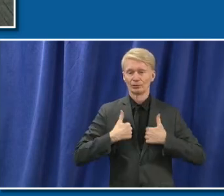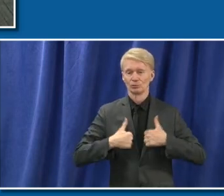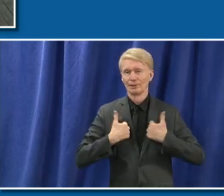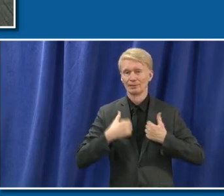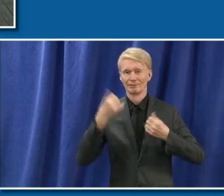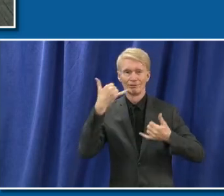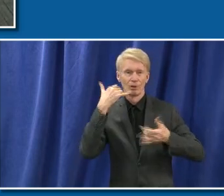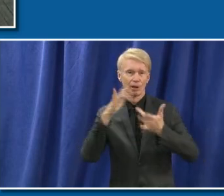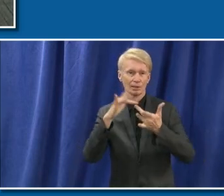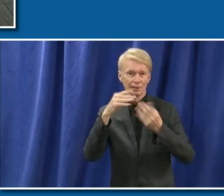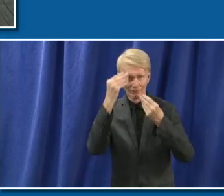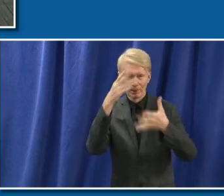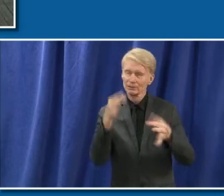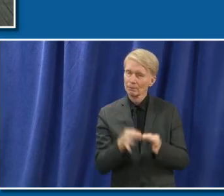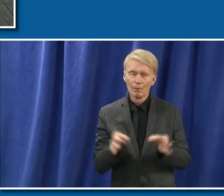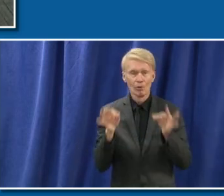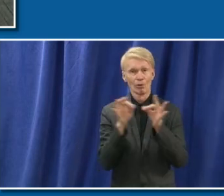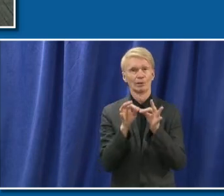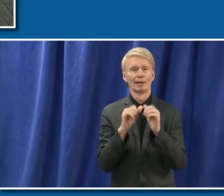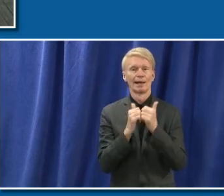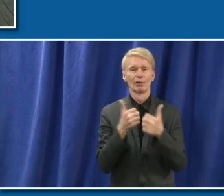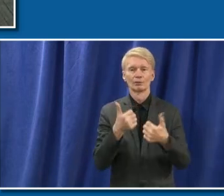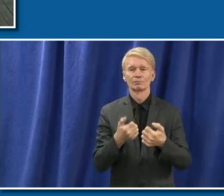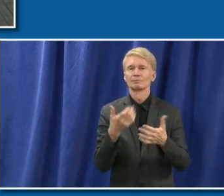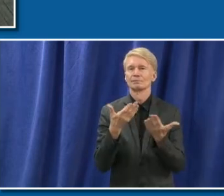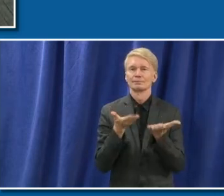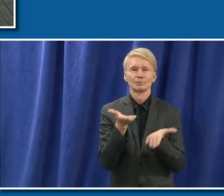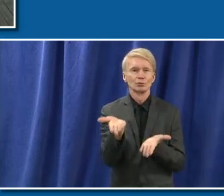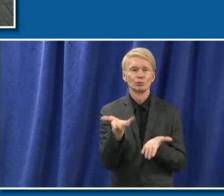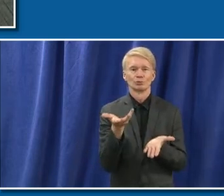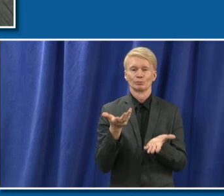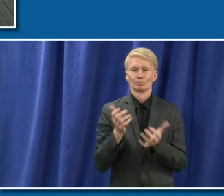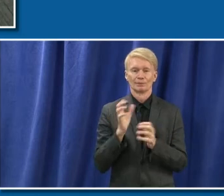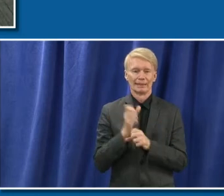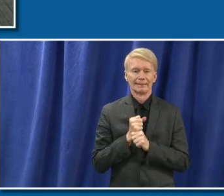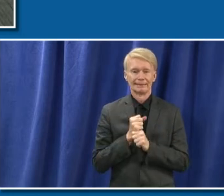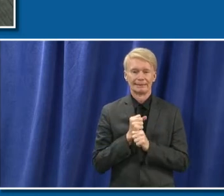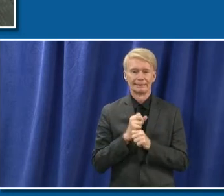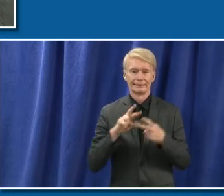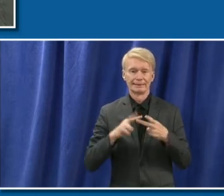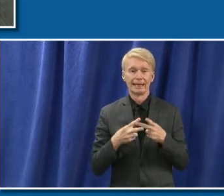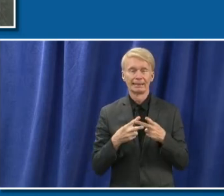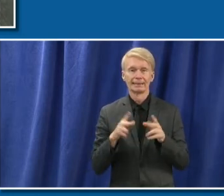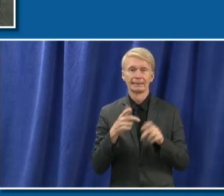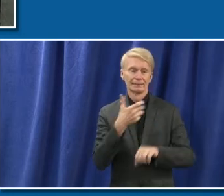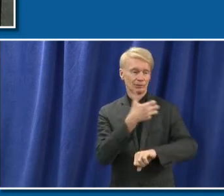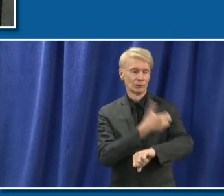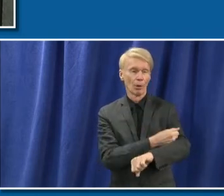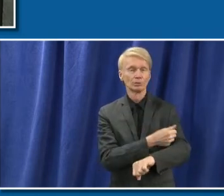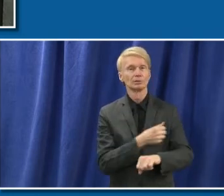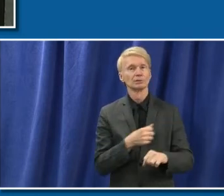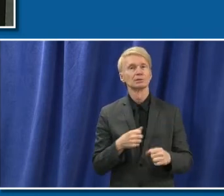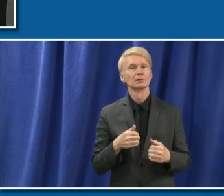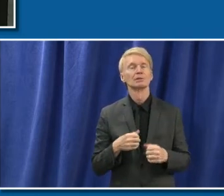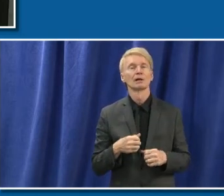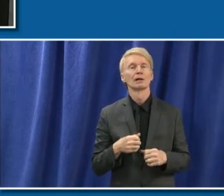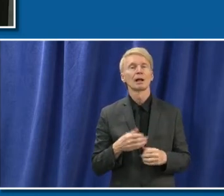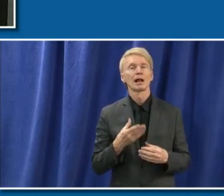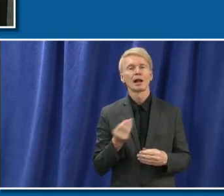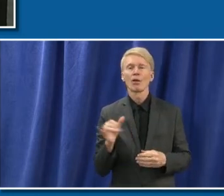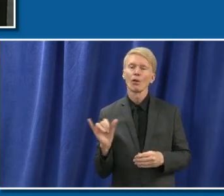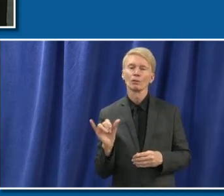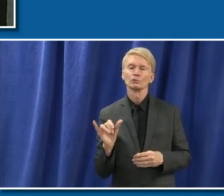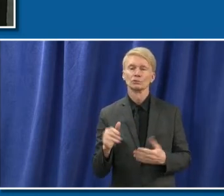that we can follow up if there are issues. It's important that we can ensure they get the second dose. And we imagine, back to one of the